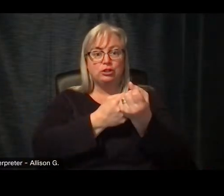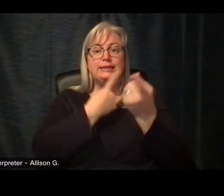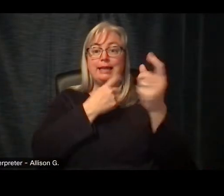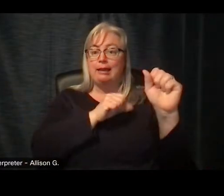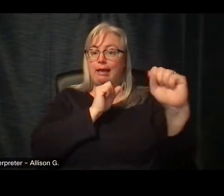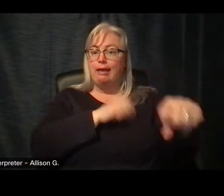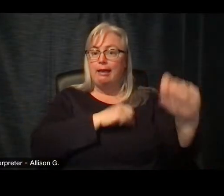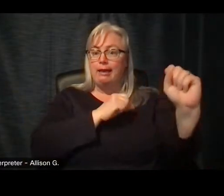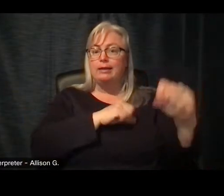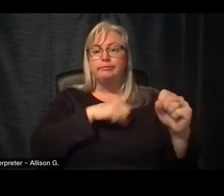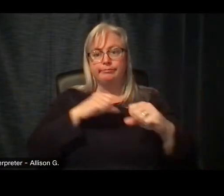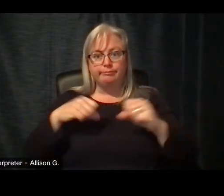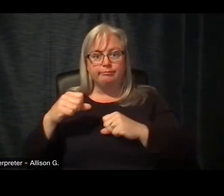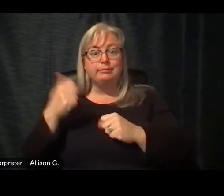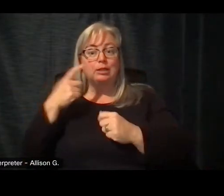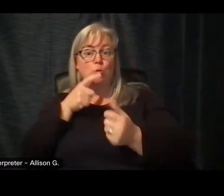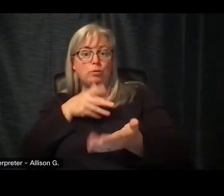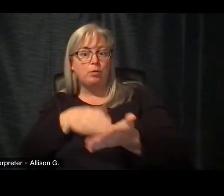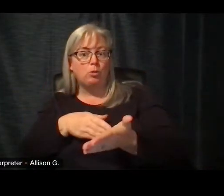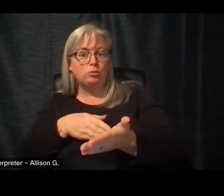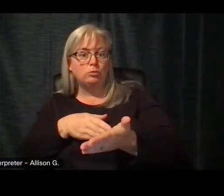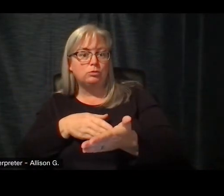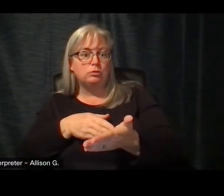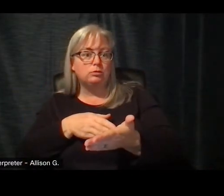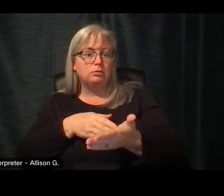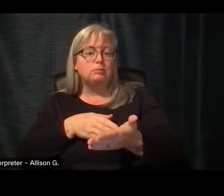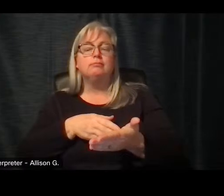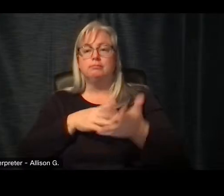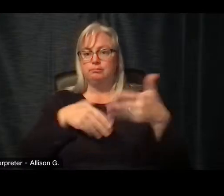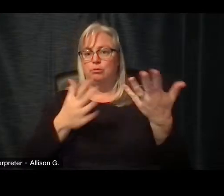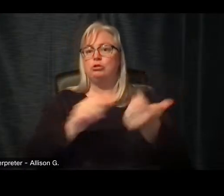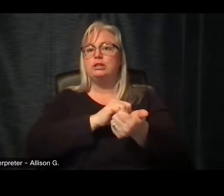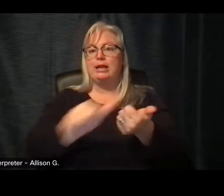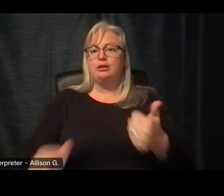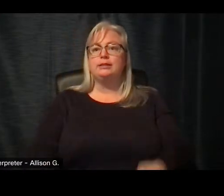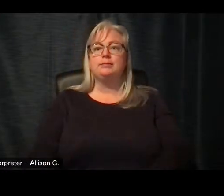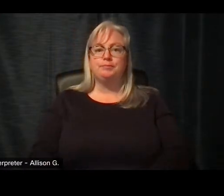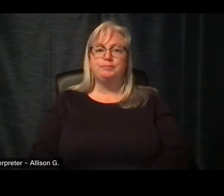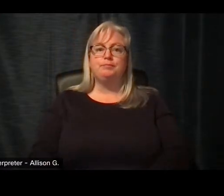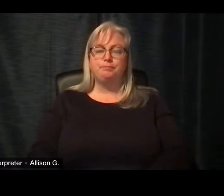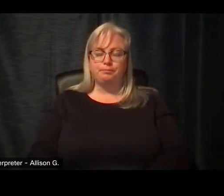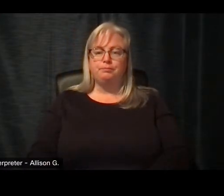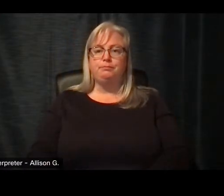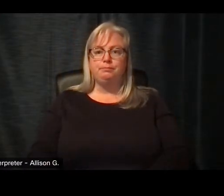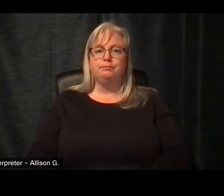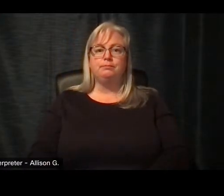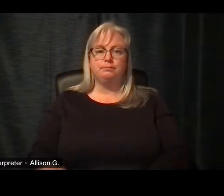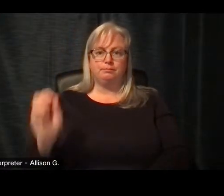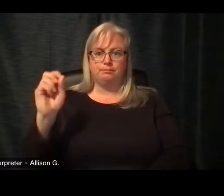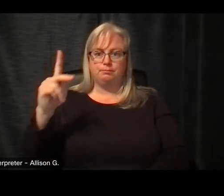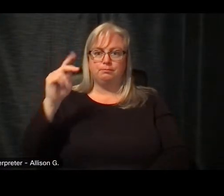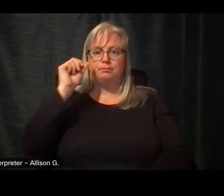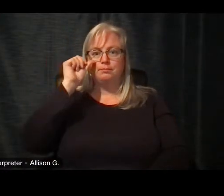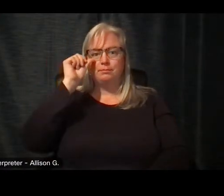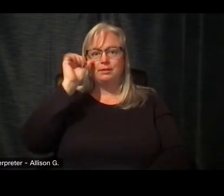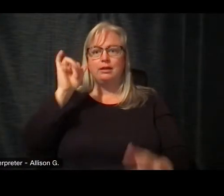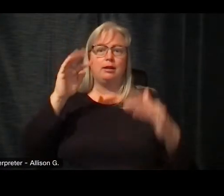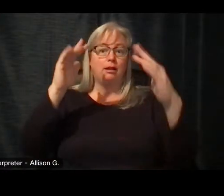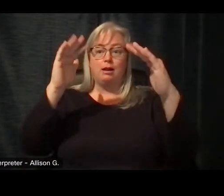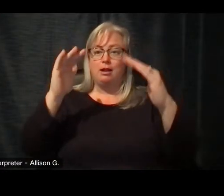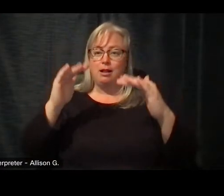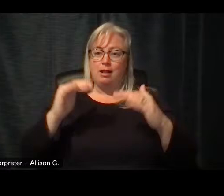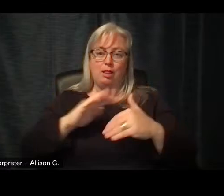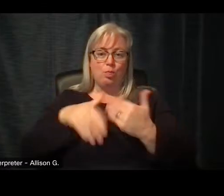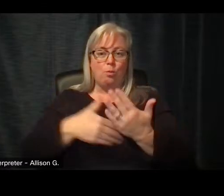aye. Aye. Any opposed? Motion carries. All right. That gets down the whole